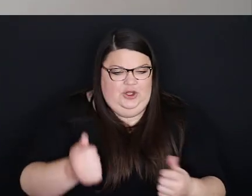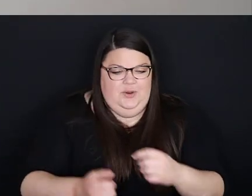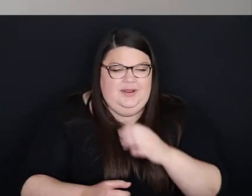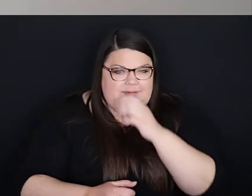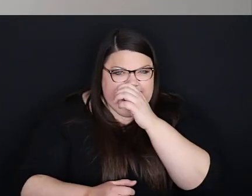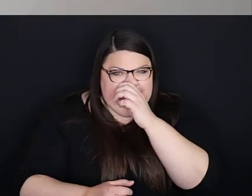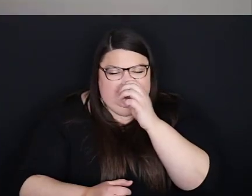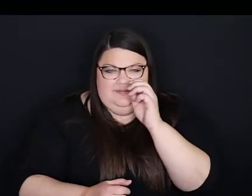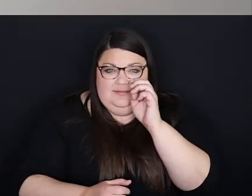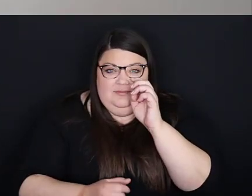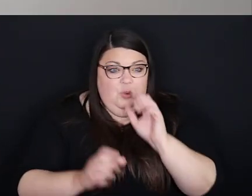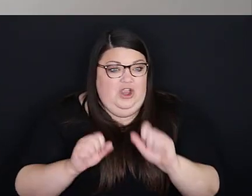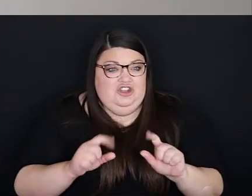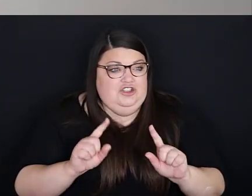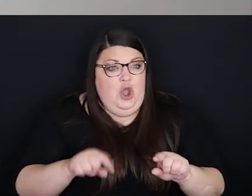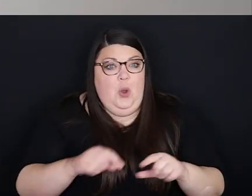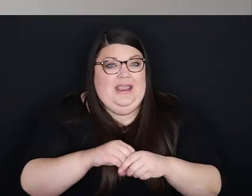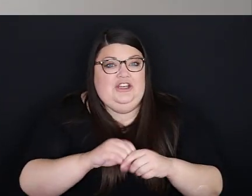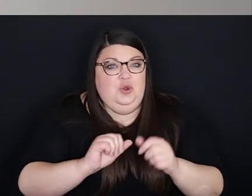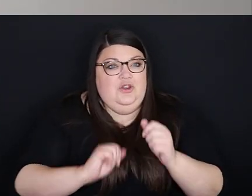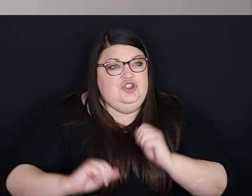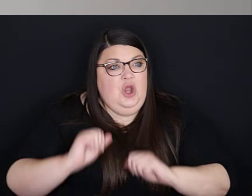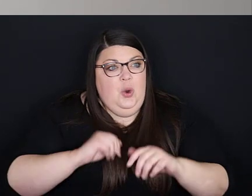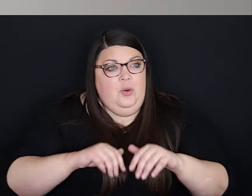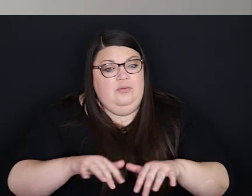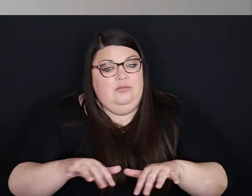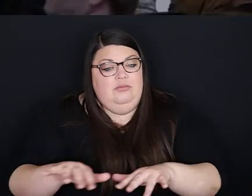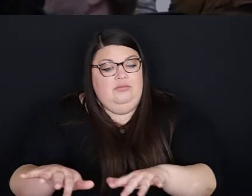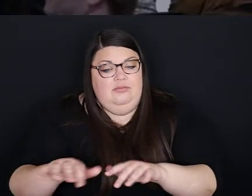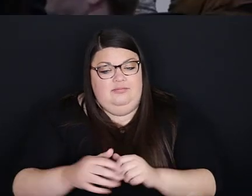you. We could just go into the show.